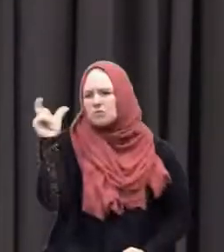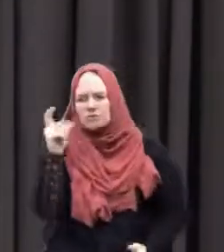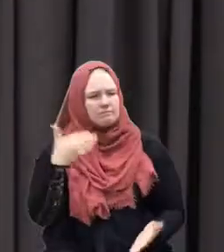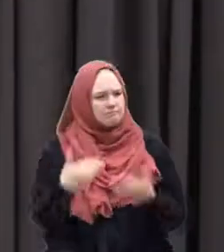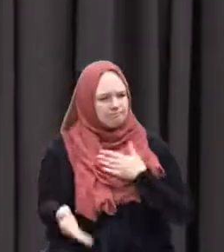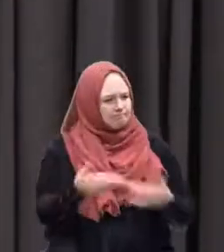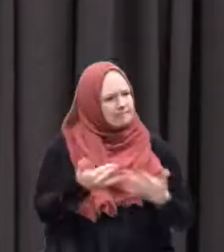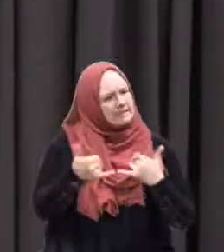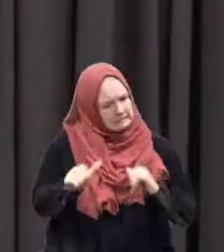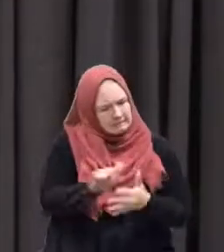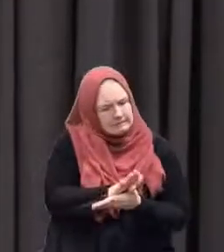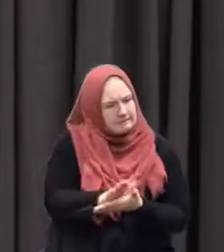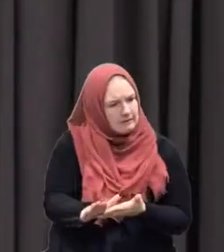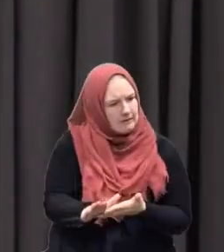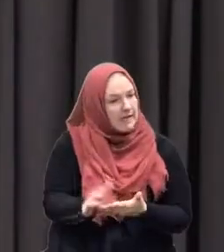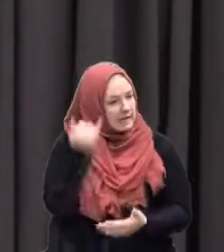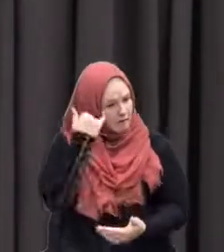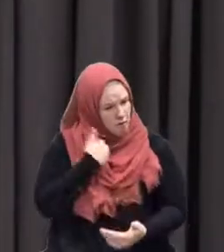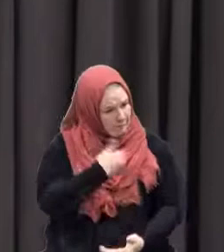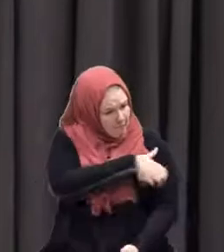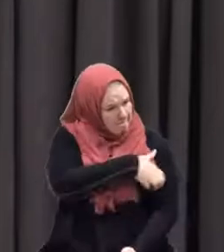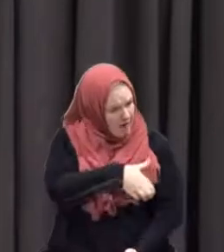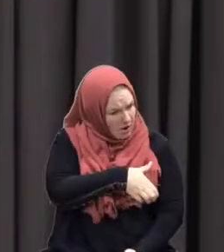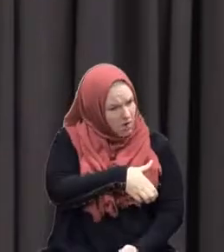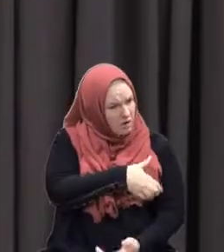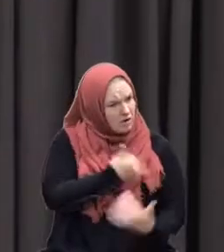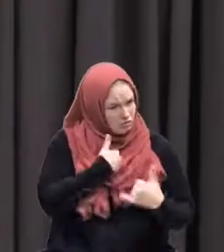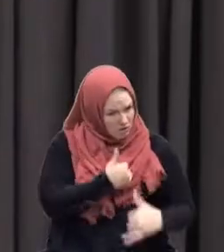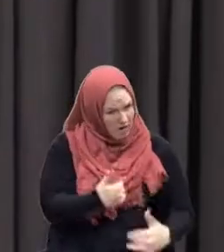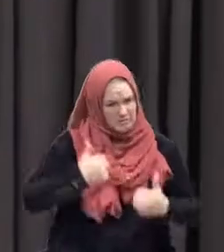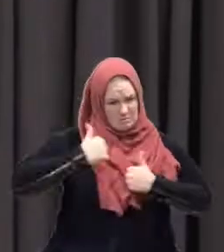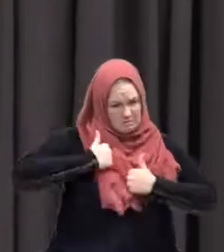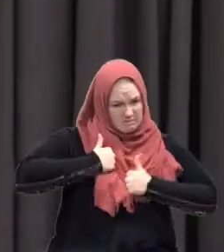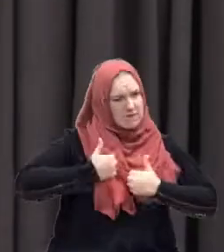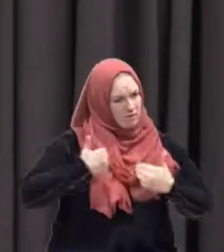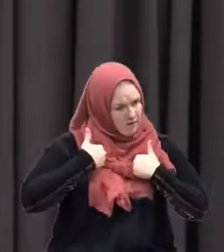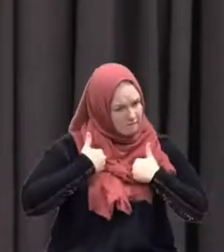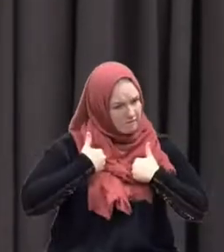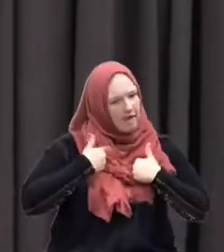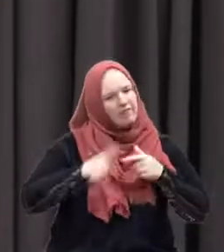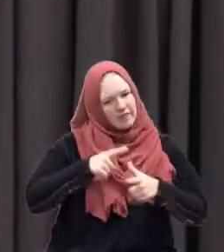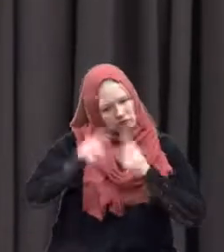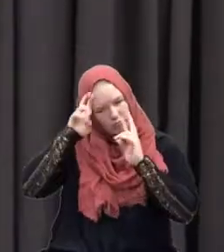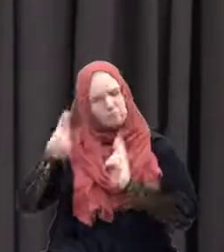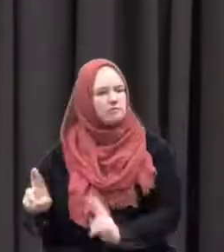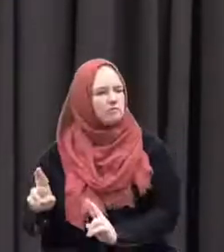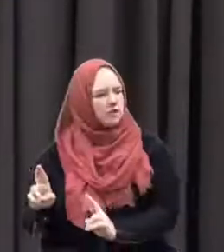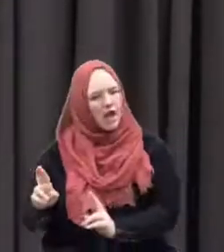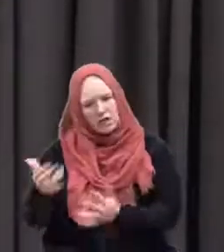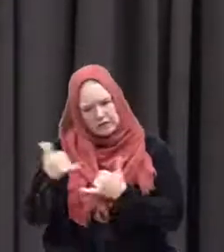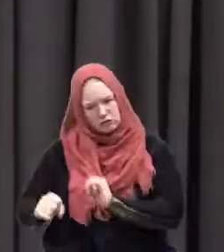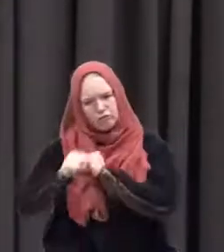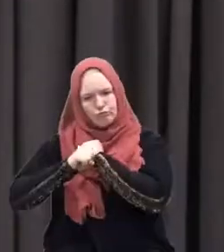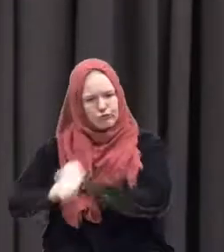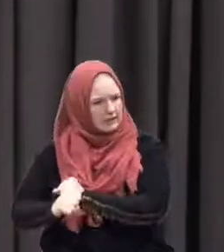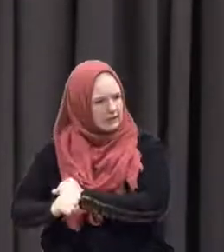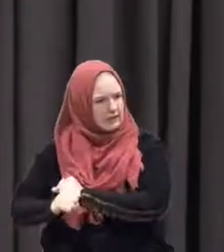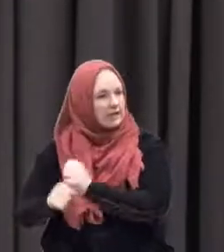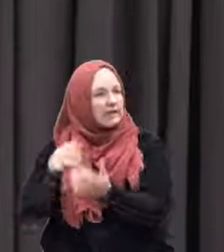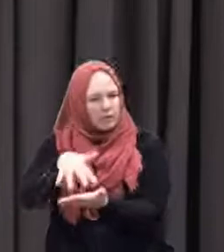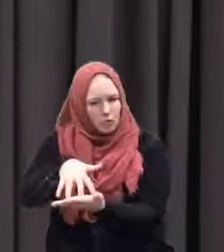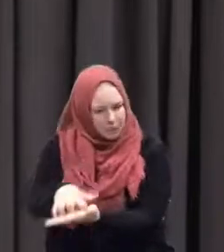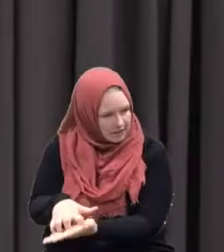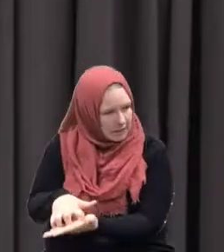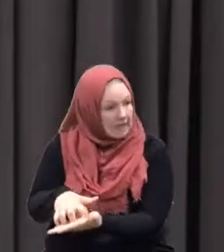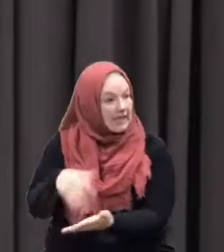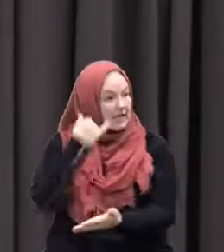yours. You have the power, you protect the powerless. You have the sultan, you extend your sultan to help